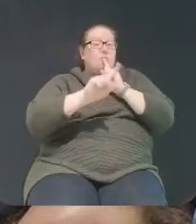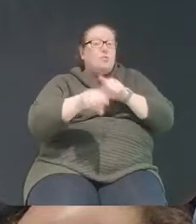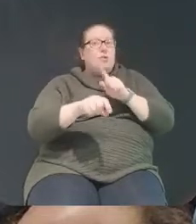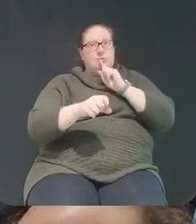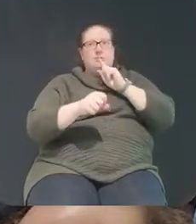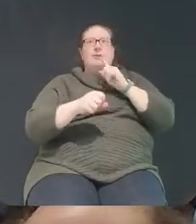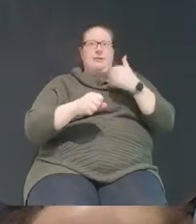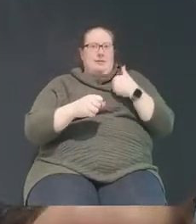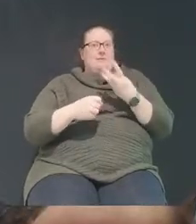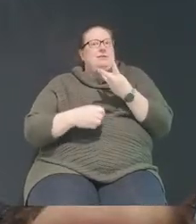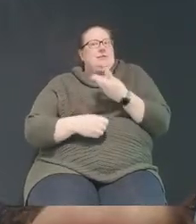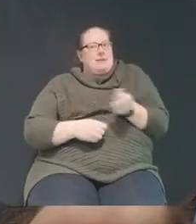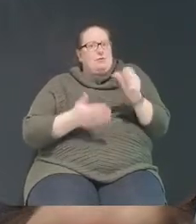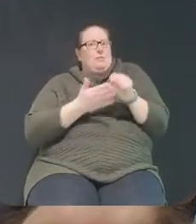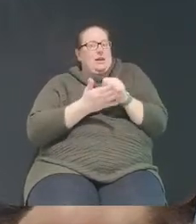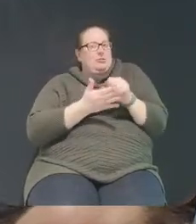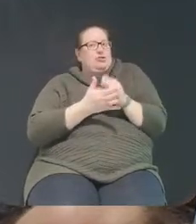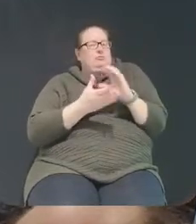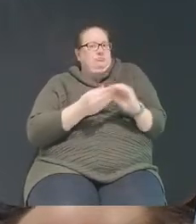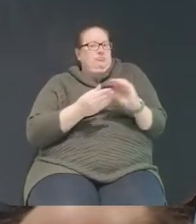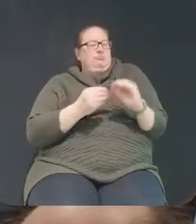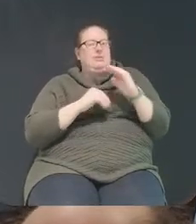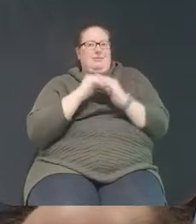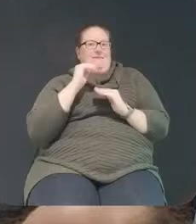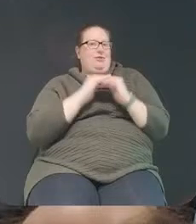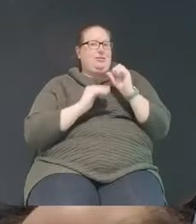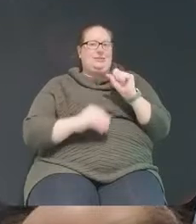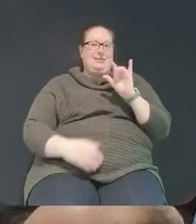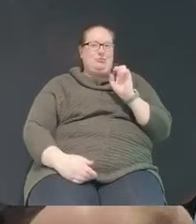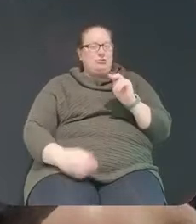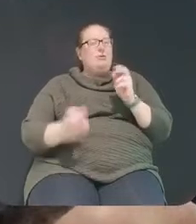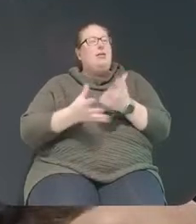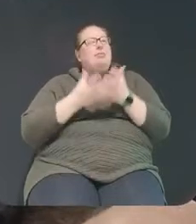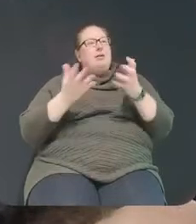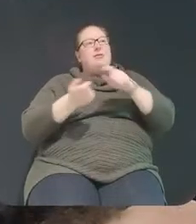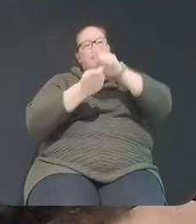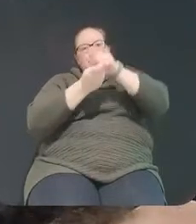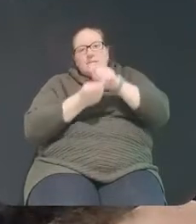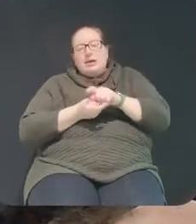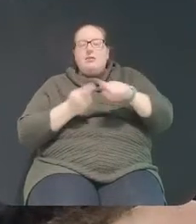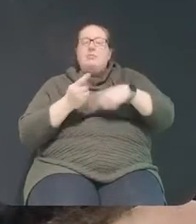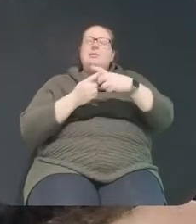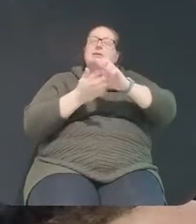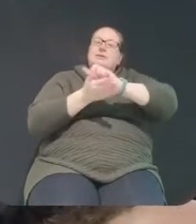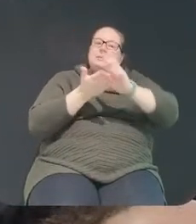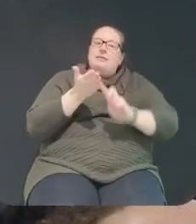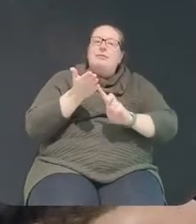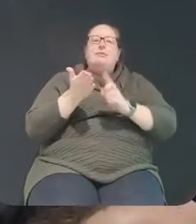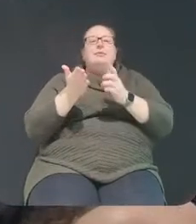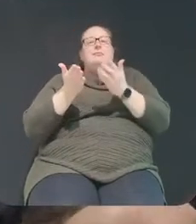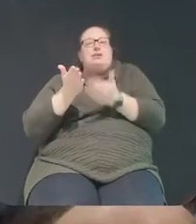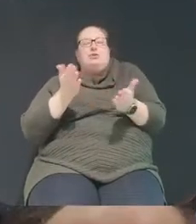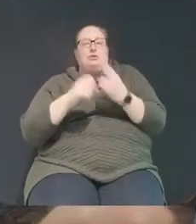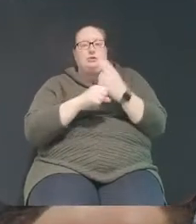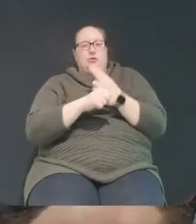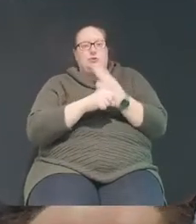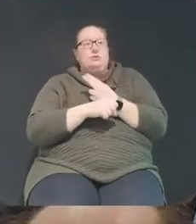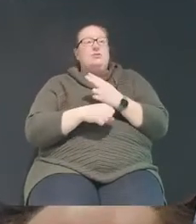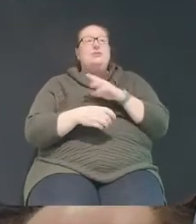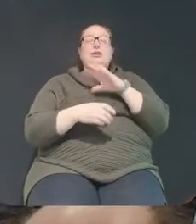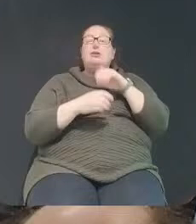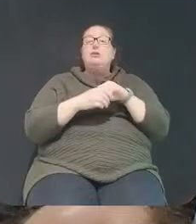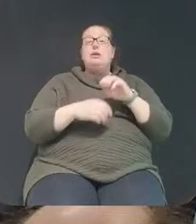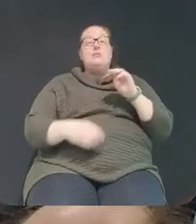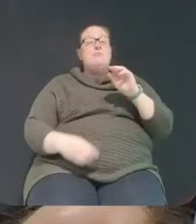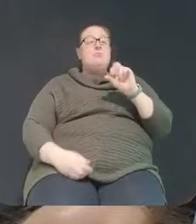several pages to the comfort station, going into a lot of detail about the design and the materials used, including marble